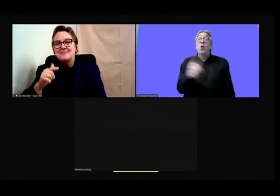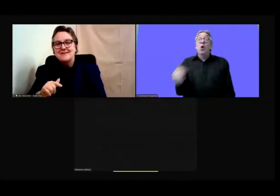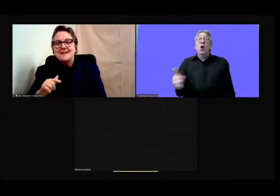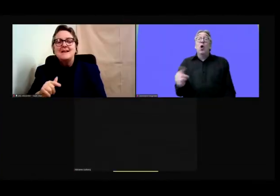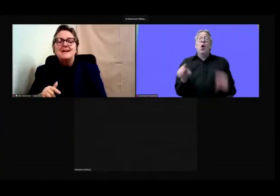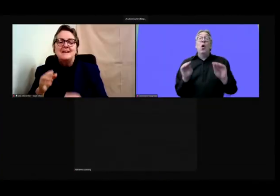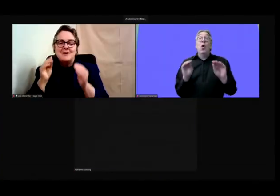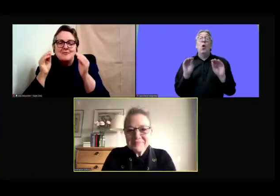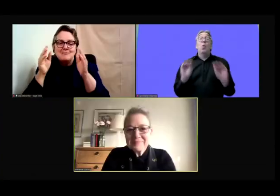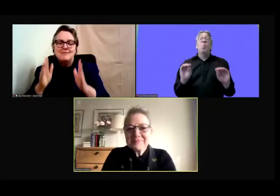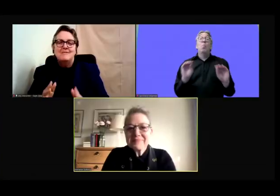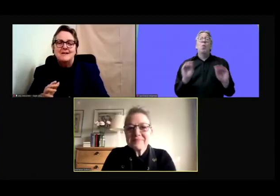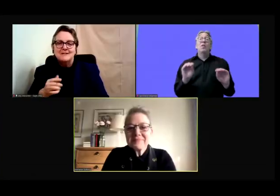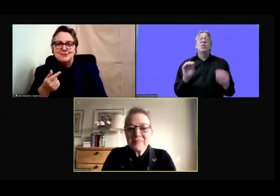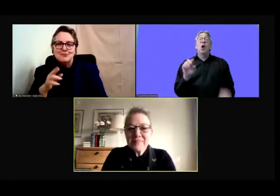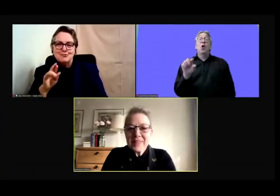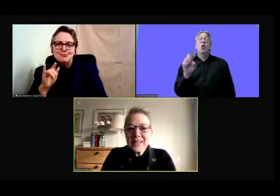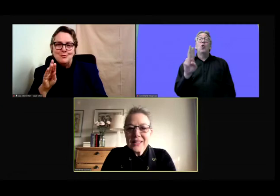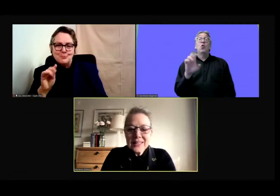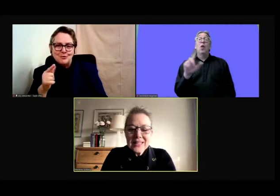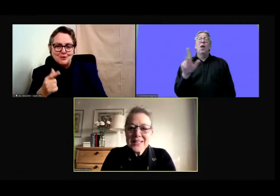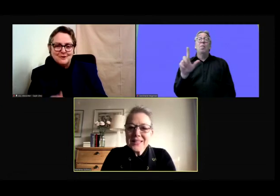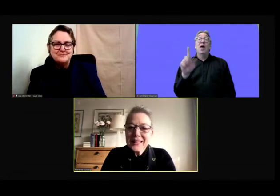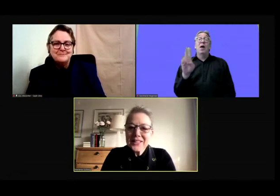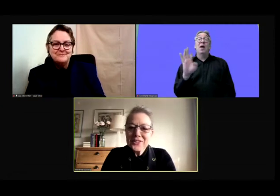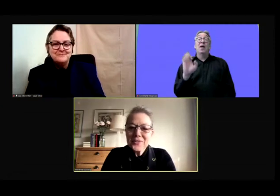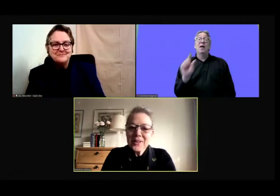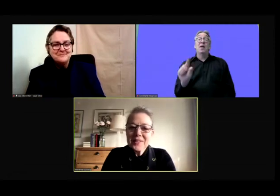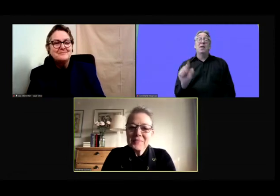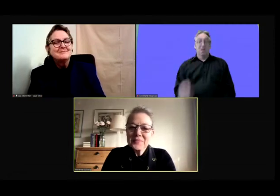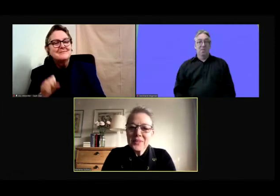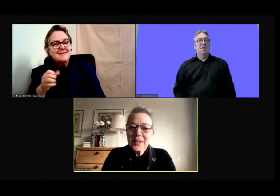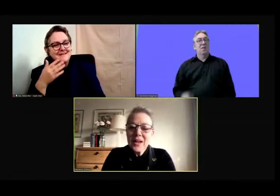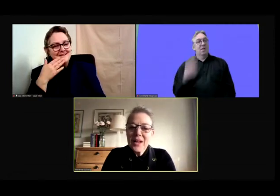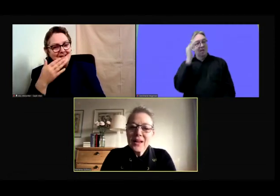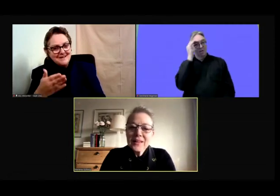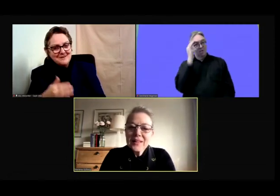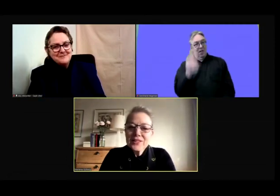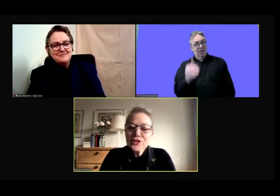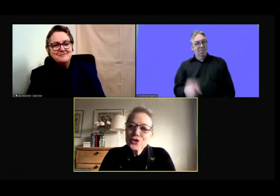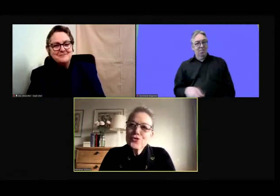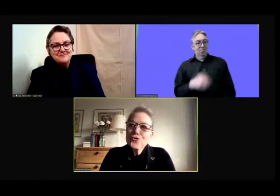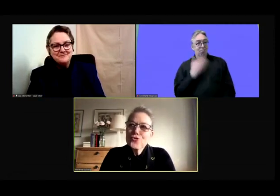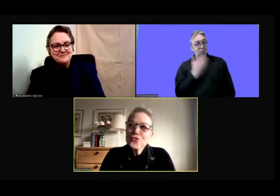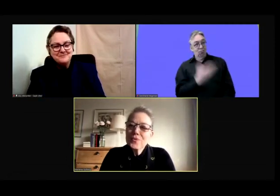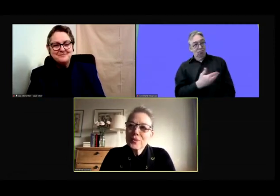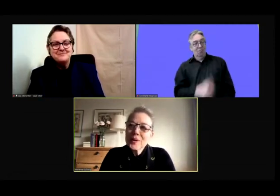Gullberg, Lund University. Yes, thank you.